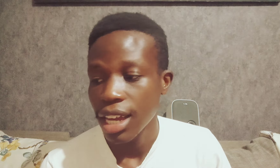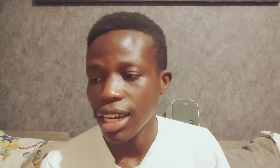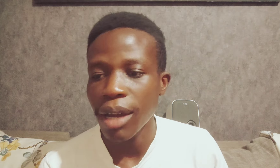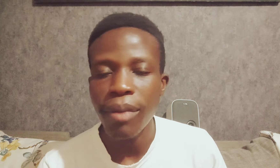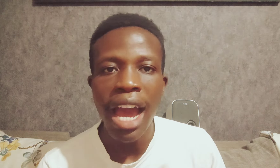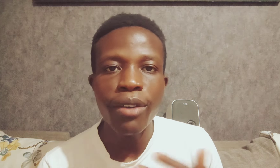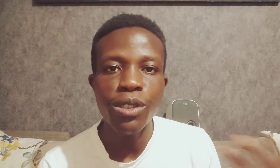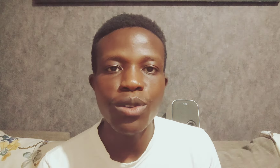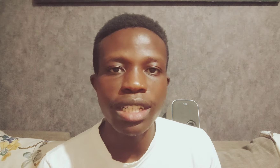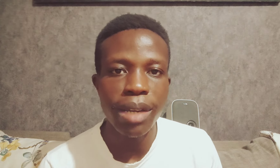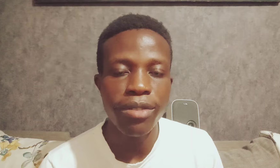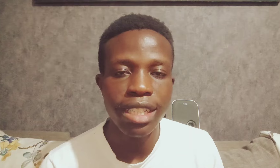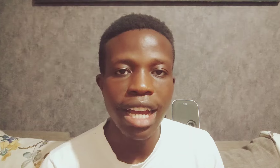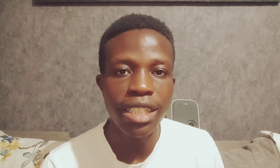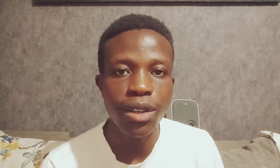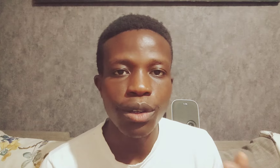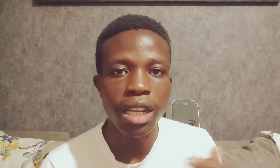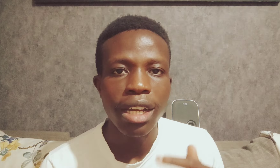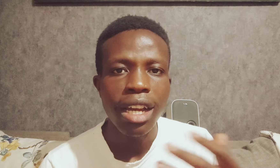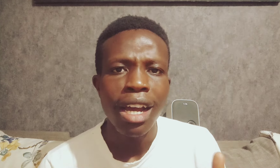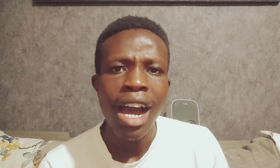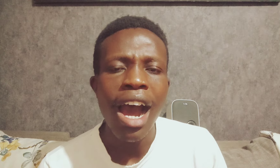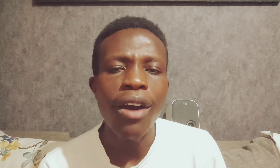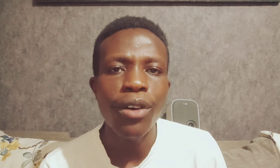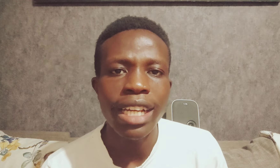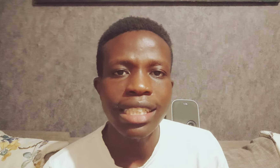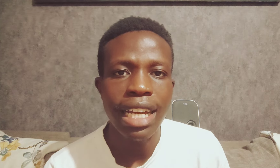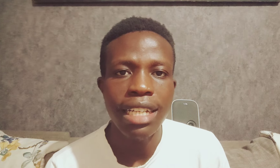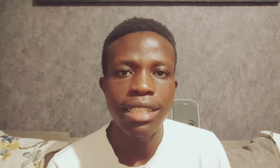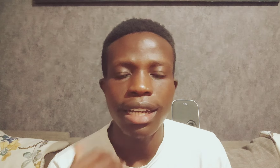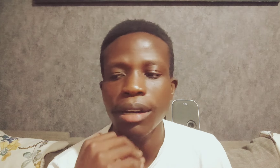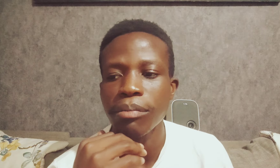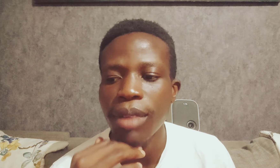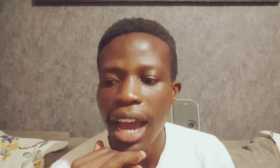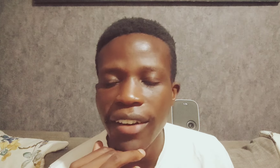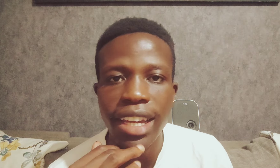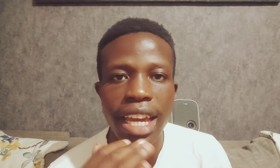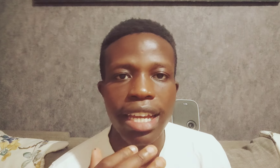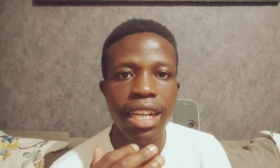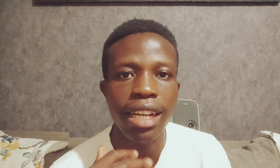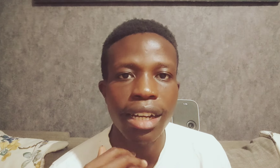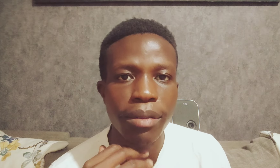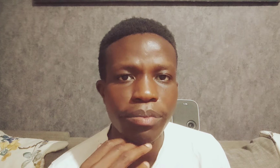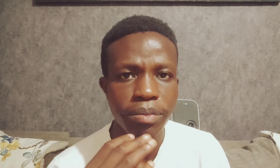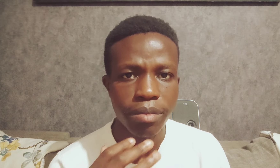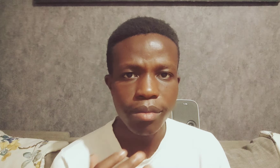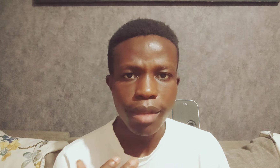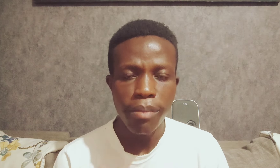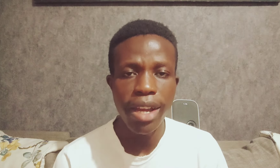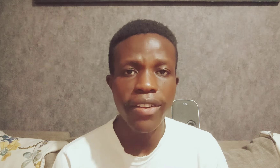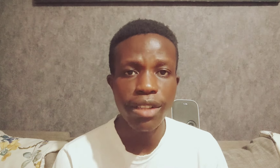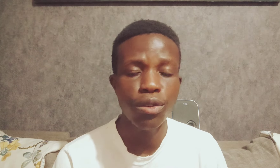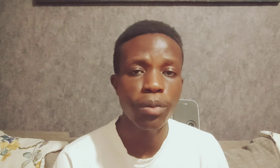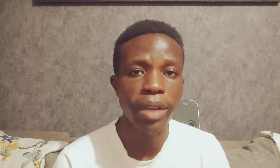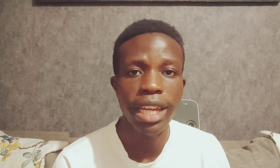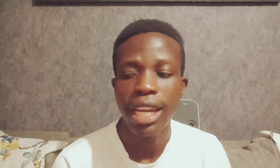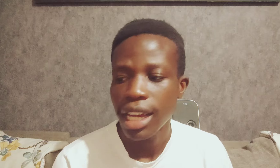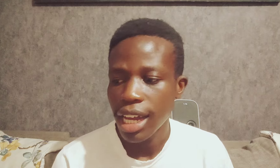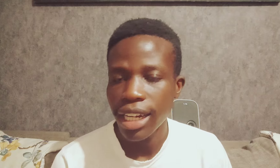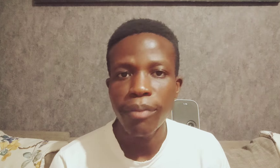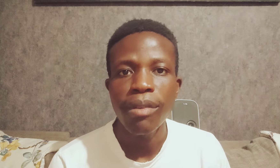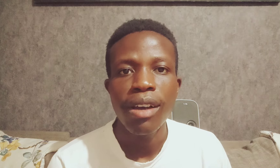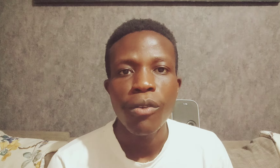safe. And I was doing some research on how intense Hurricane Beryl could